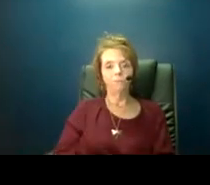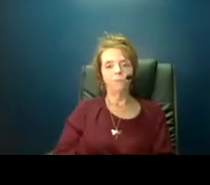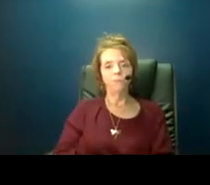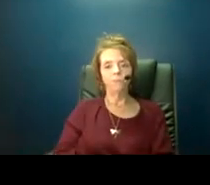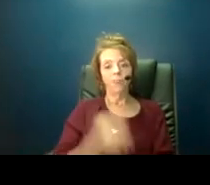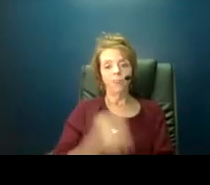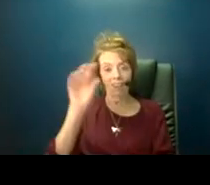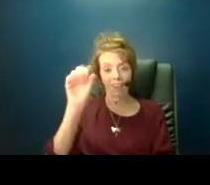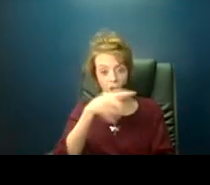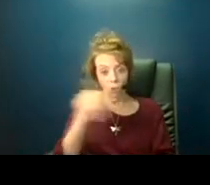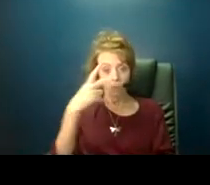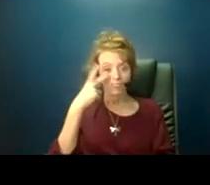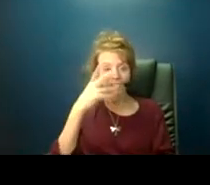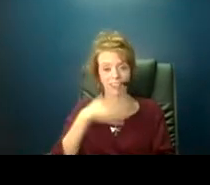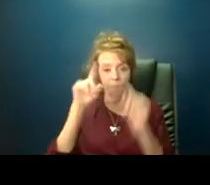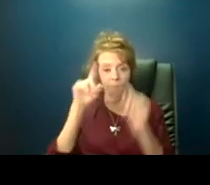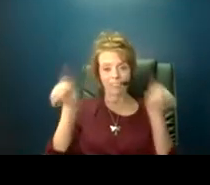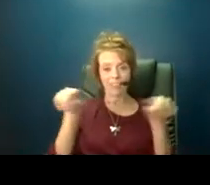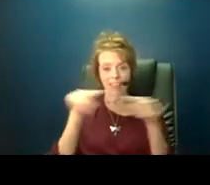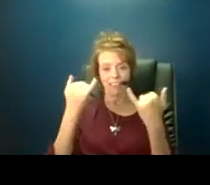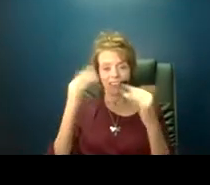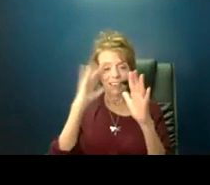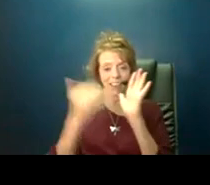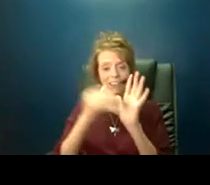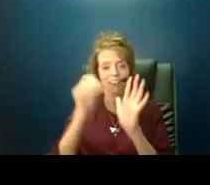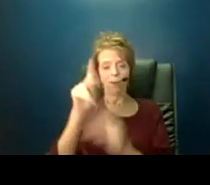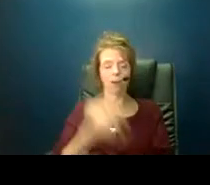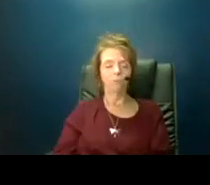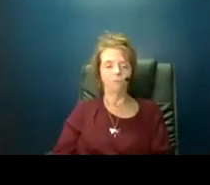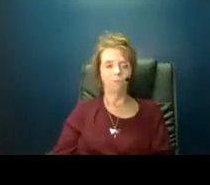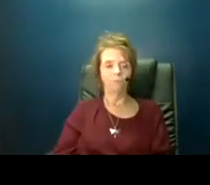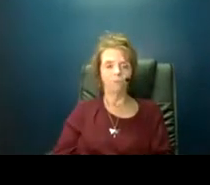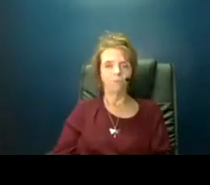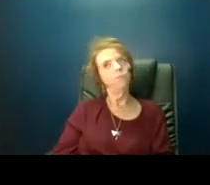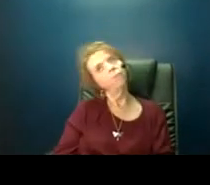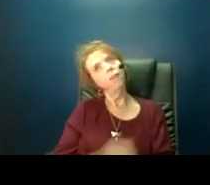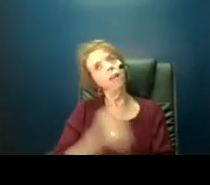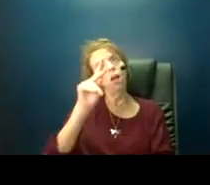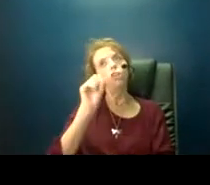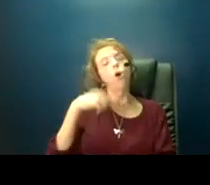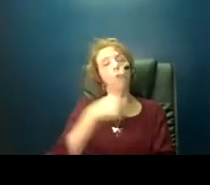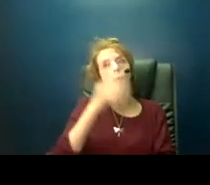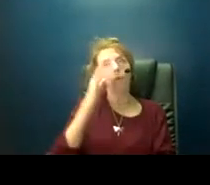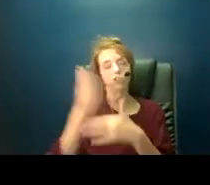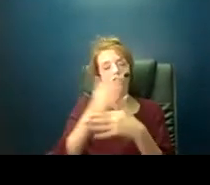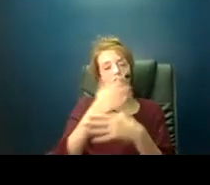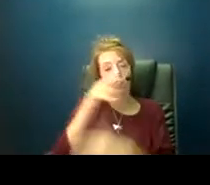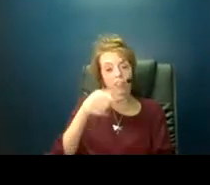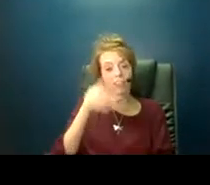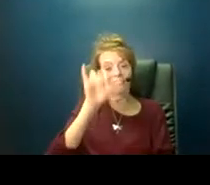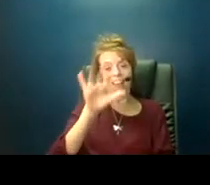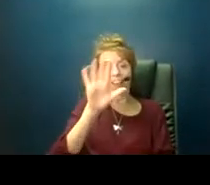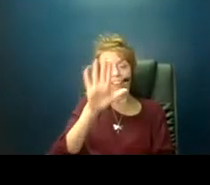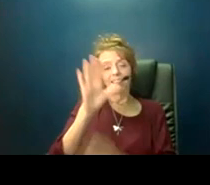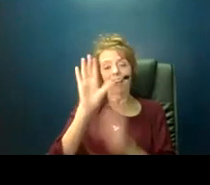Can you guys see my slides again? Mm-hmm. Sorry about that. So we'll share this. So this is that organizer,